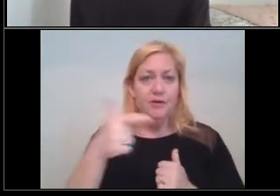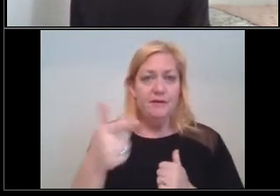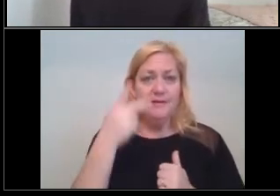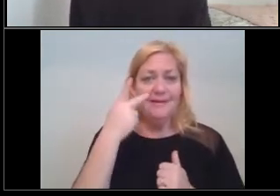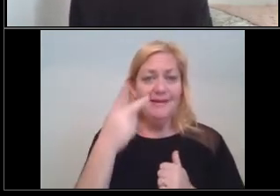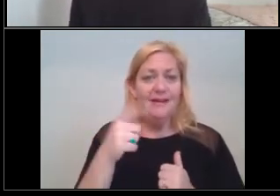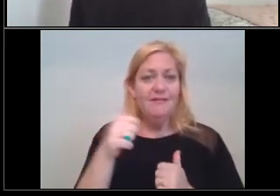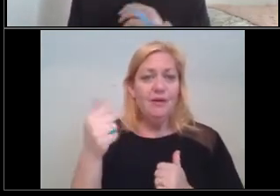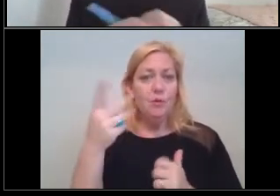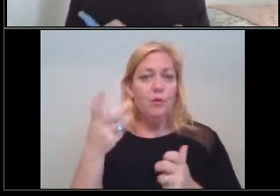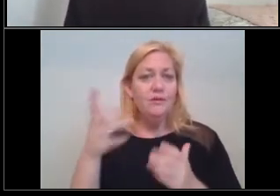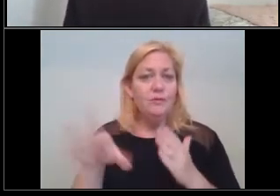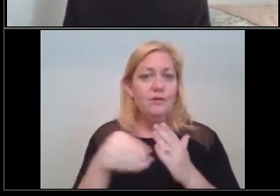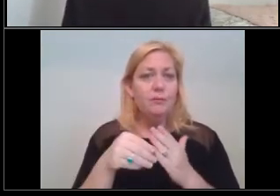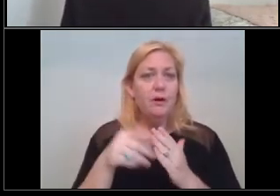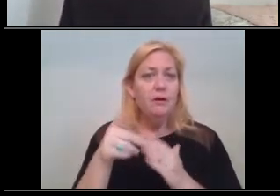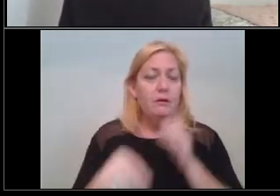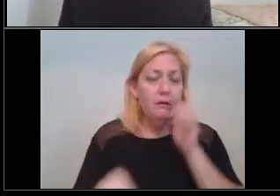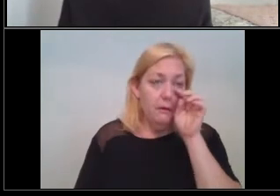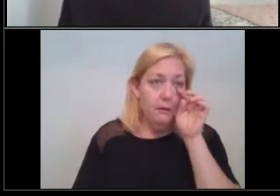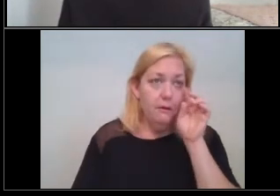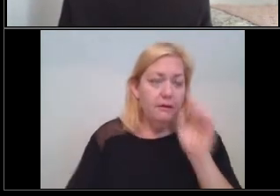to add.